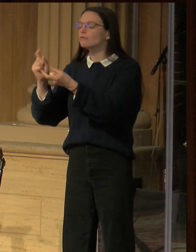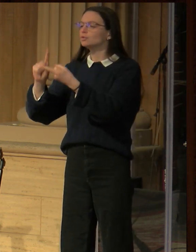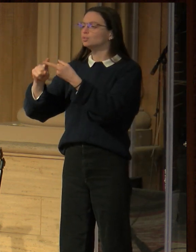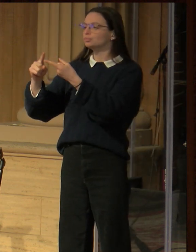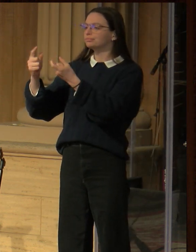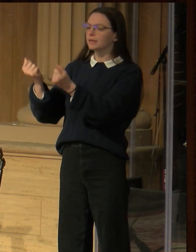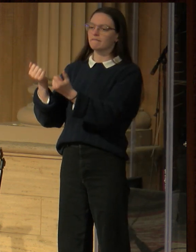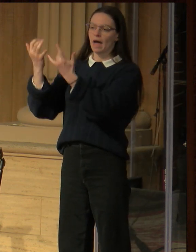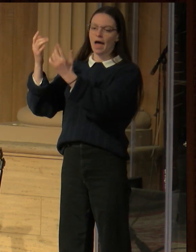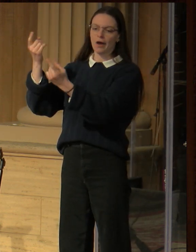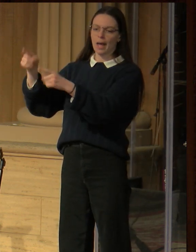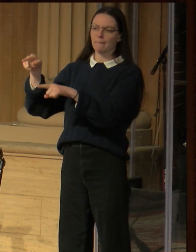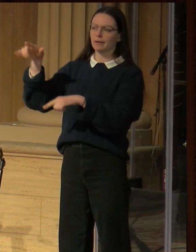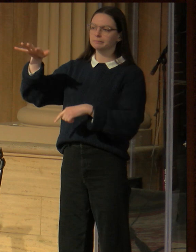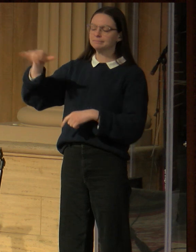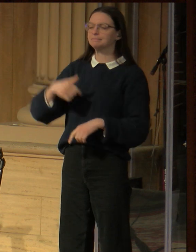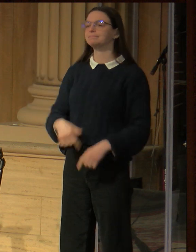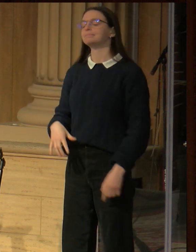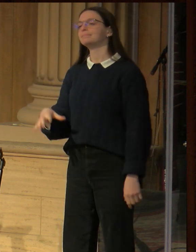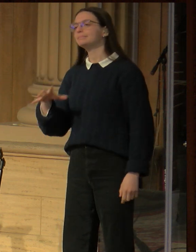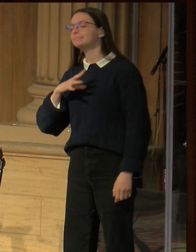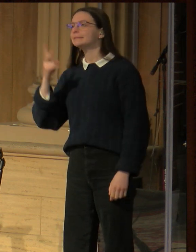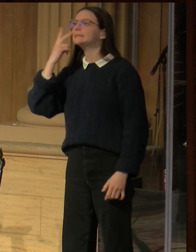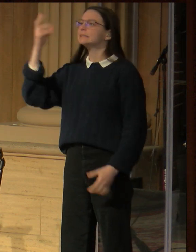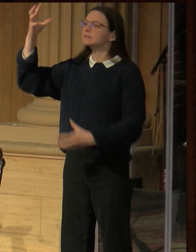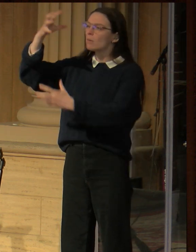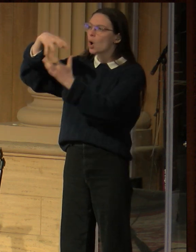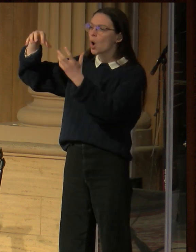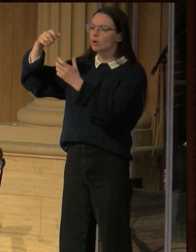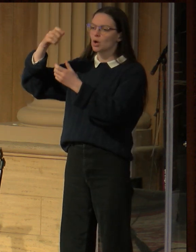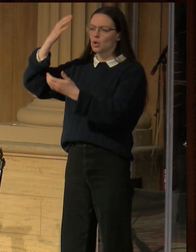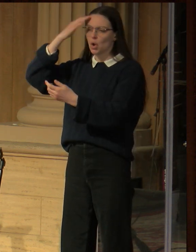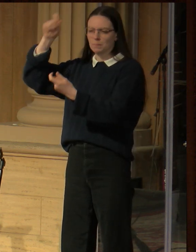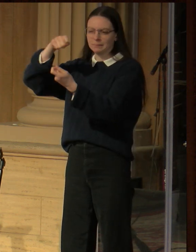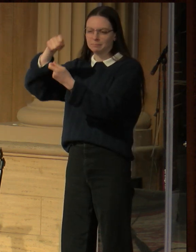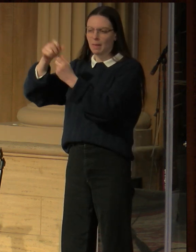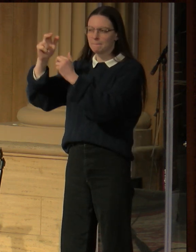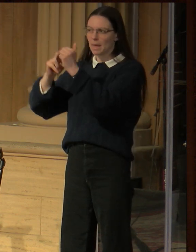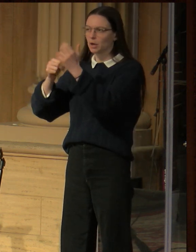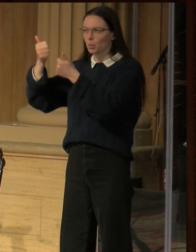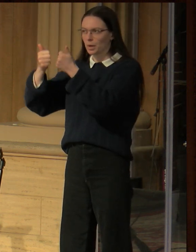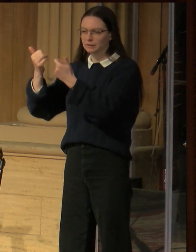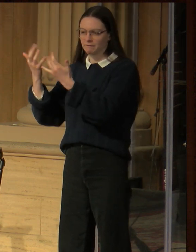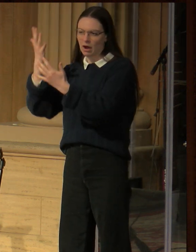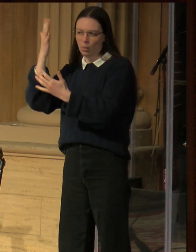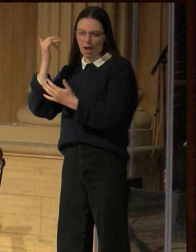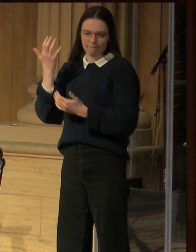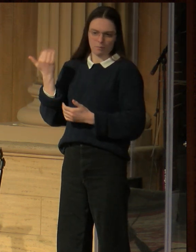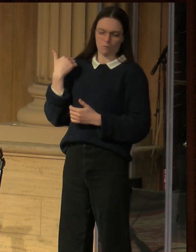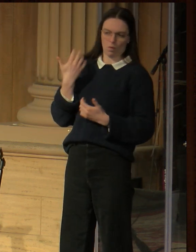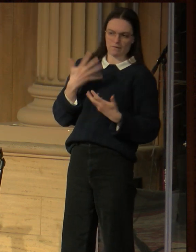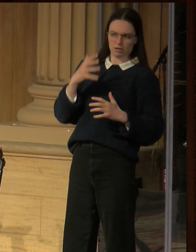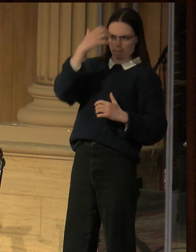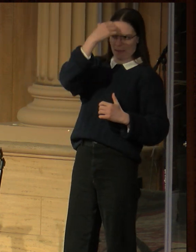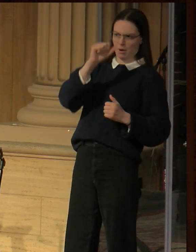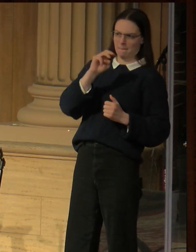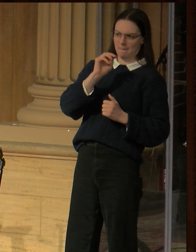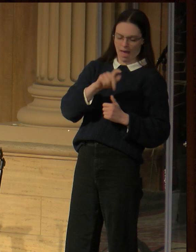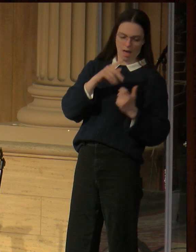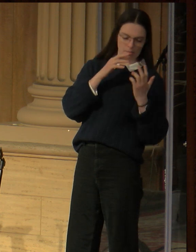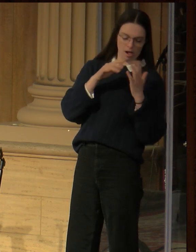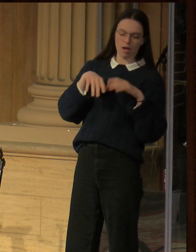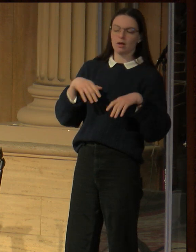is. You see the smoke, you know which building's on fire because you've got these maps memorized, you know what's going on here. And so